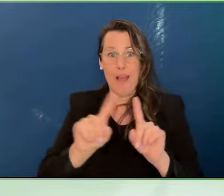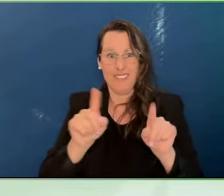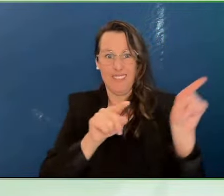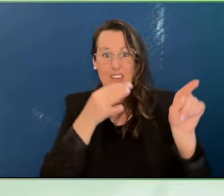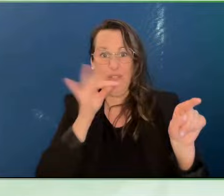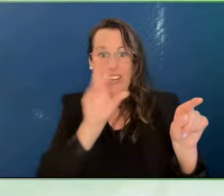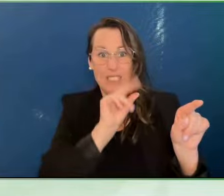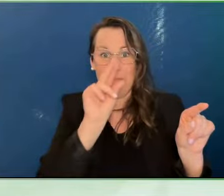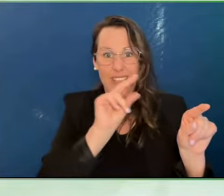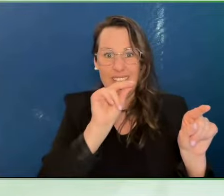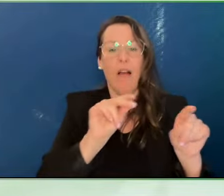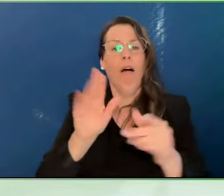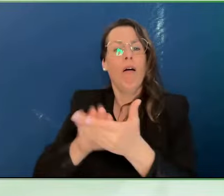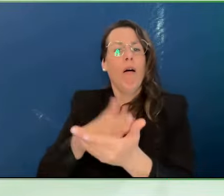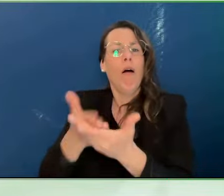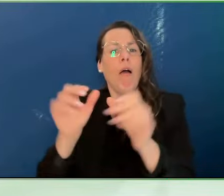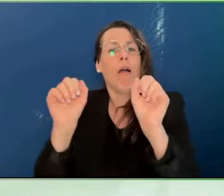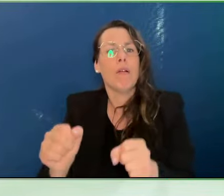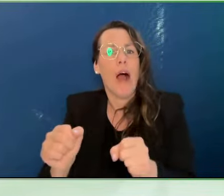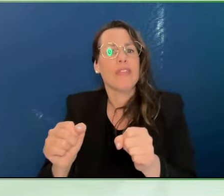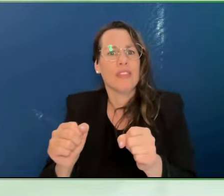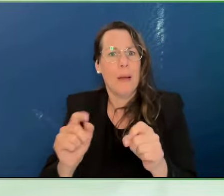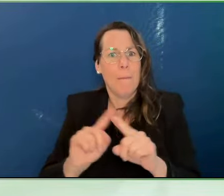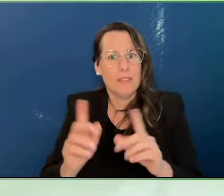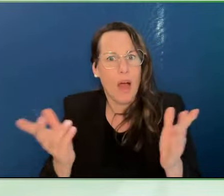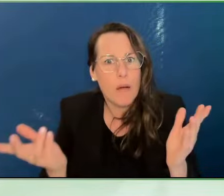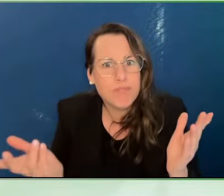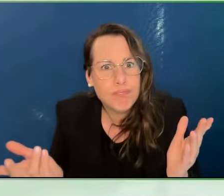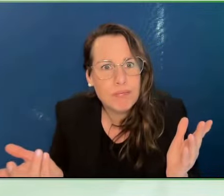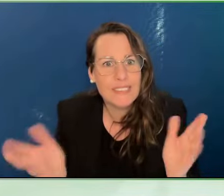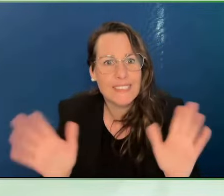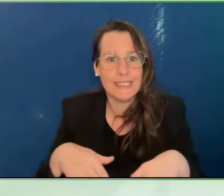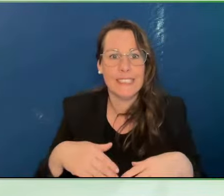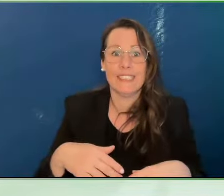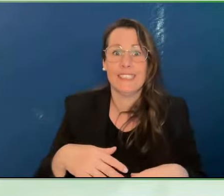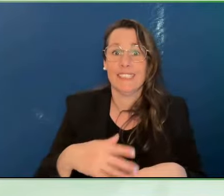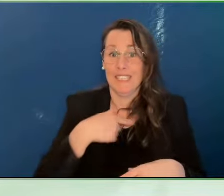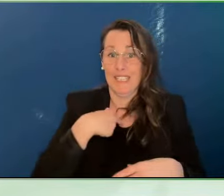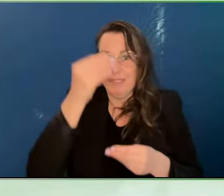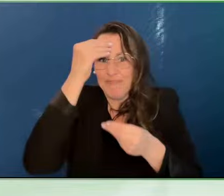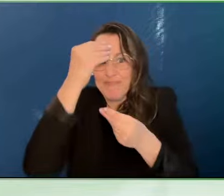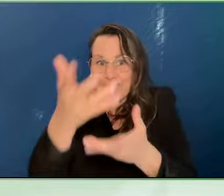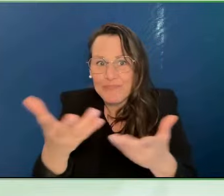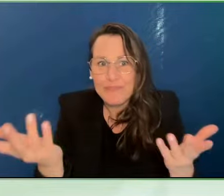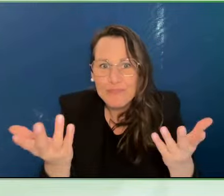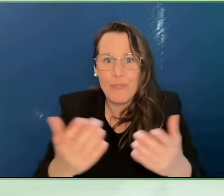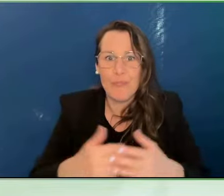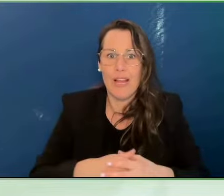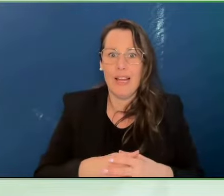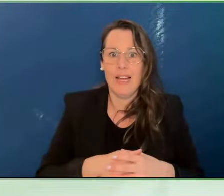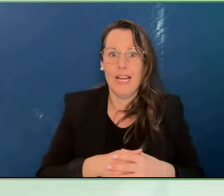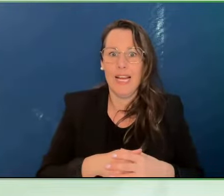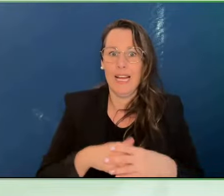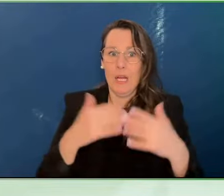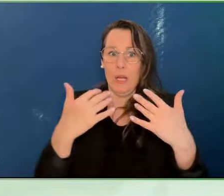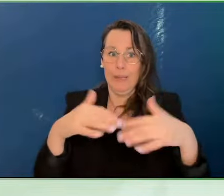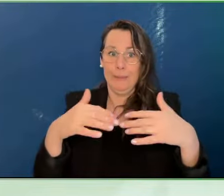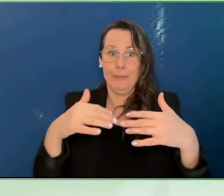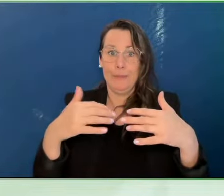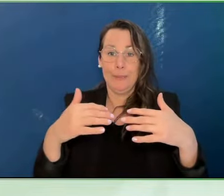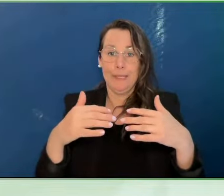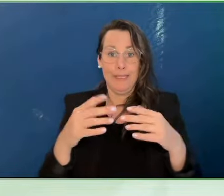African, depending on where you come from. So you can imagine if you're doing live captions and someone has never spelled African names, or you're